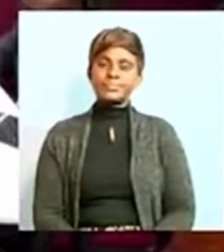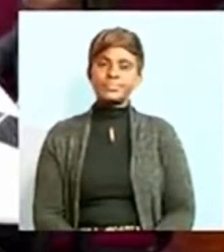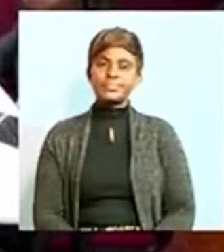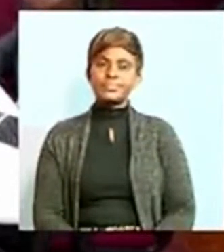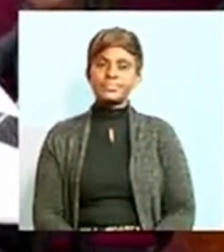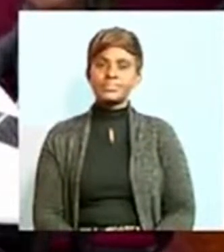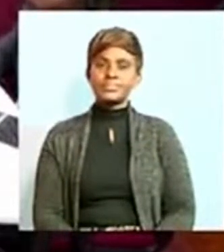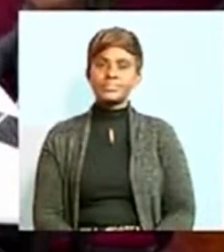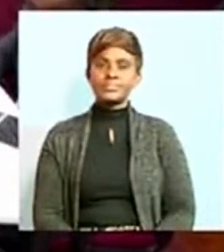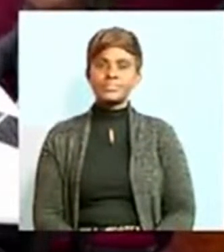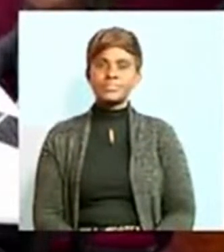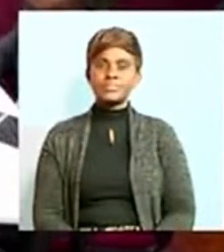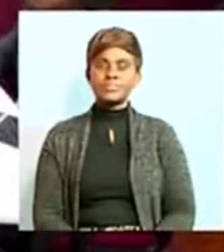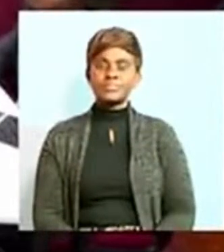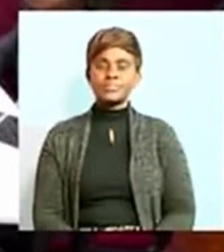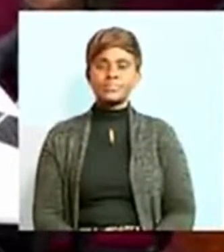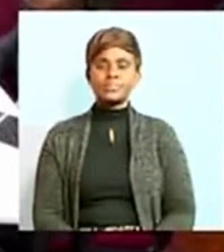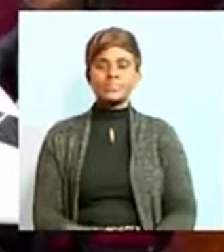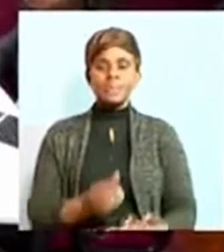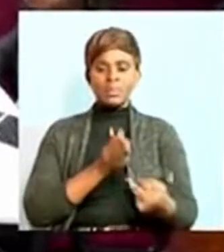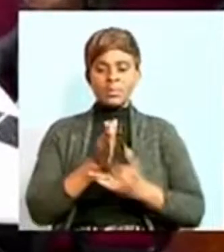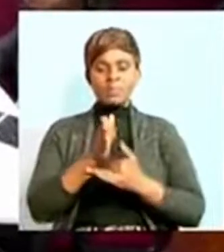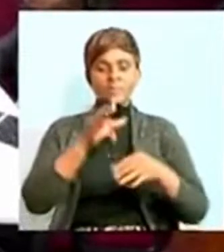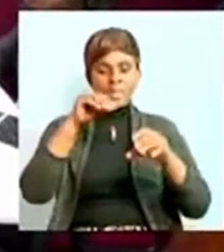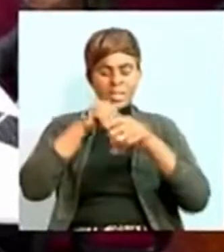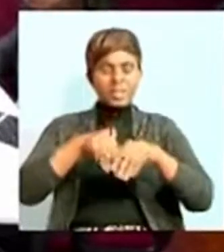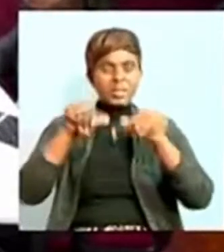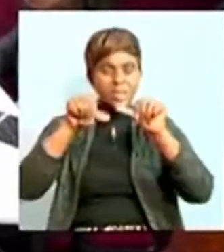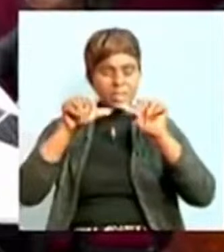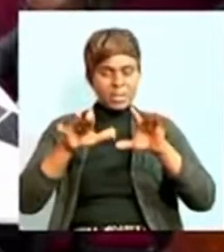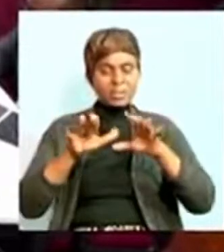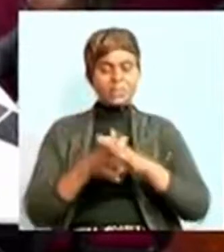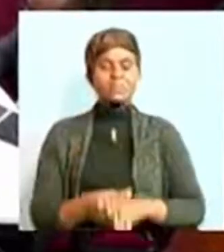are not supposed to pass it through the internal auditor?